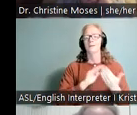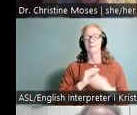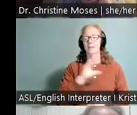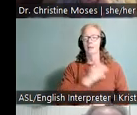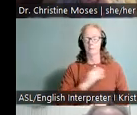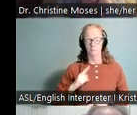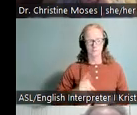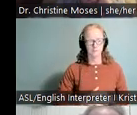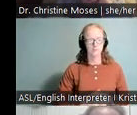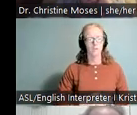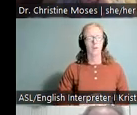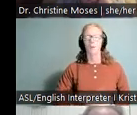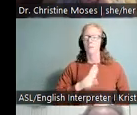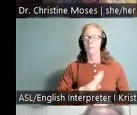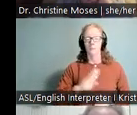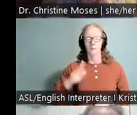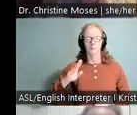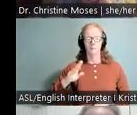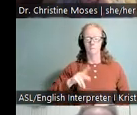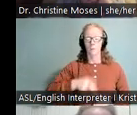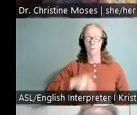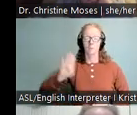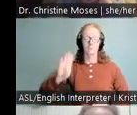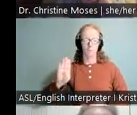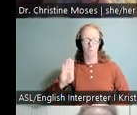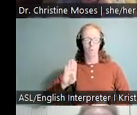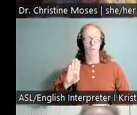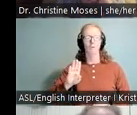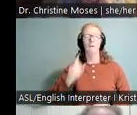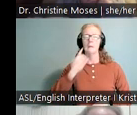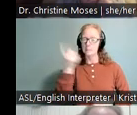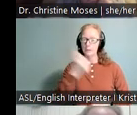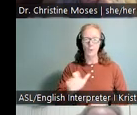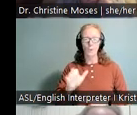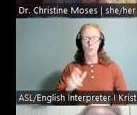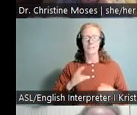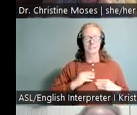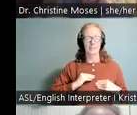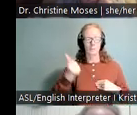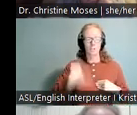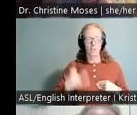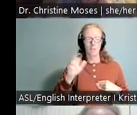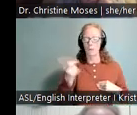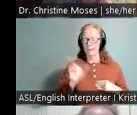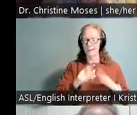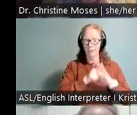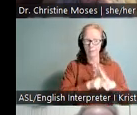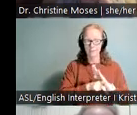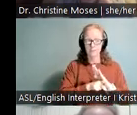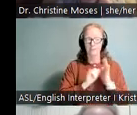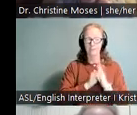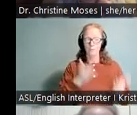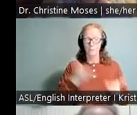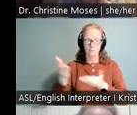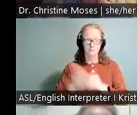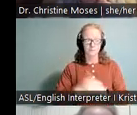board. If the Portland Police Bureau rejects a policy or directive recommendation, then at the request of the board, City